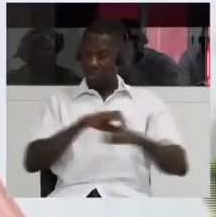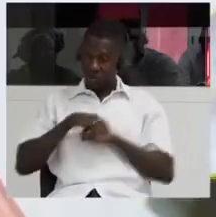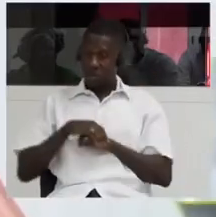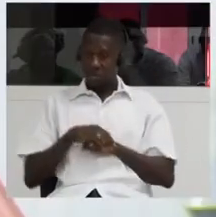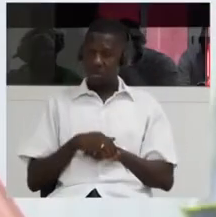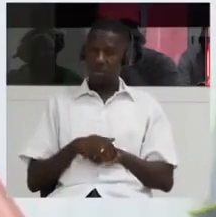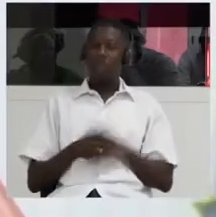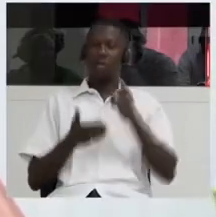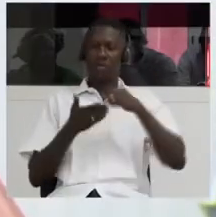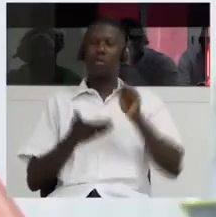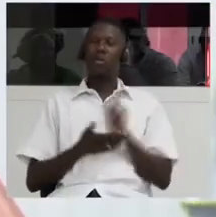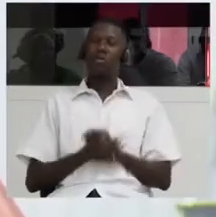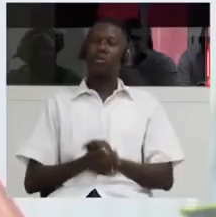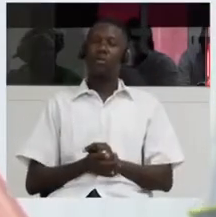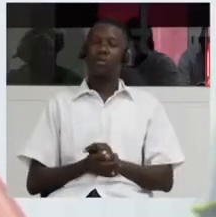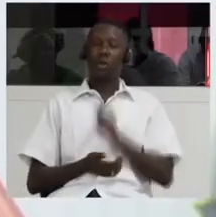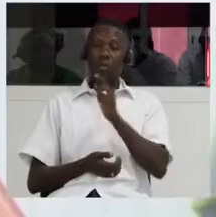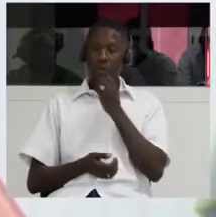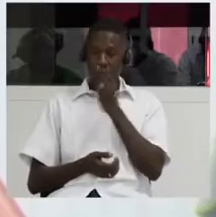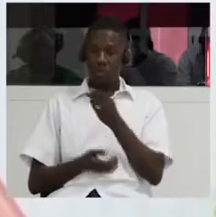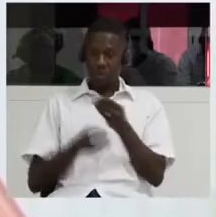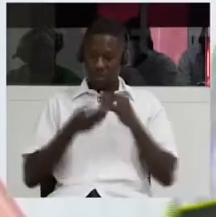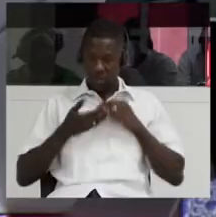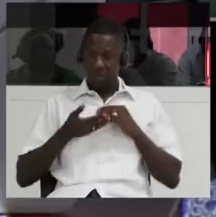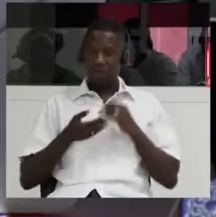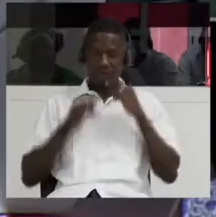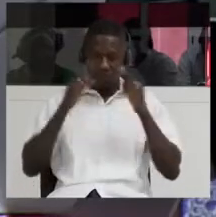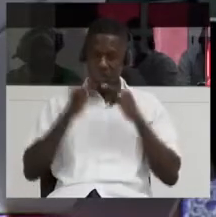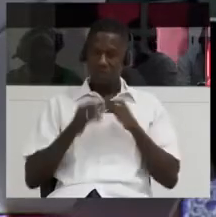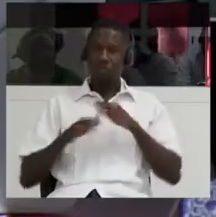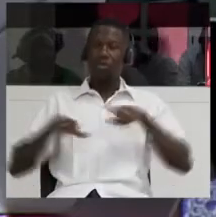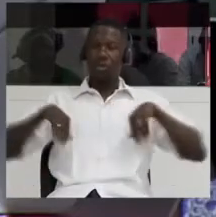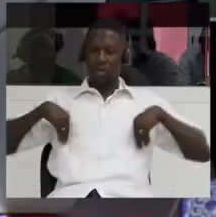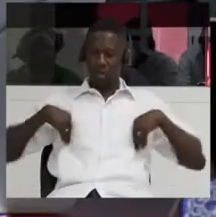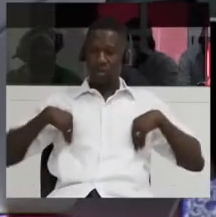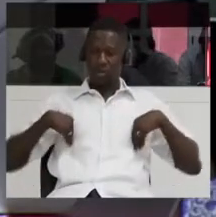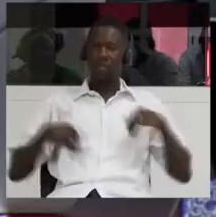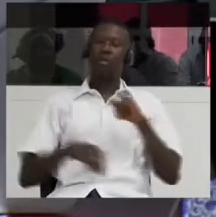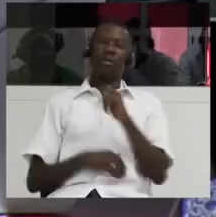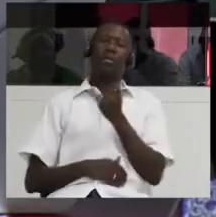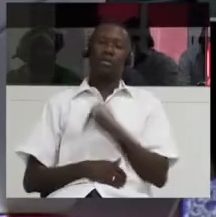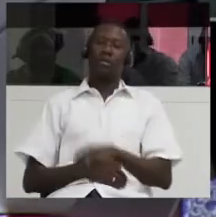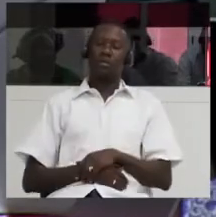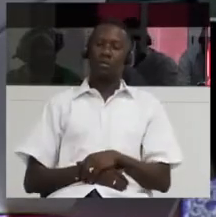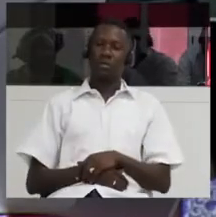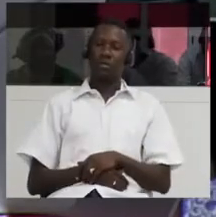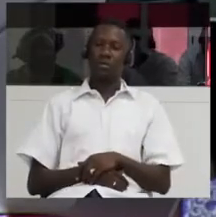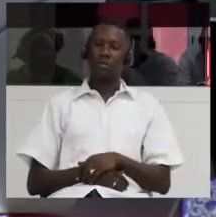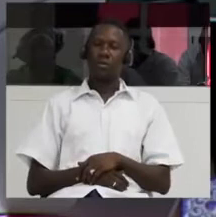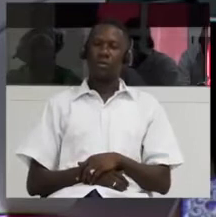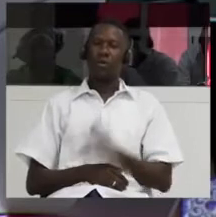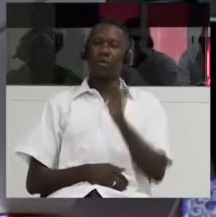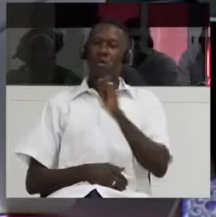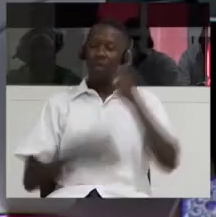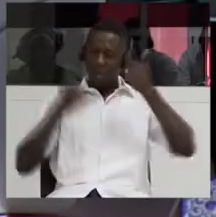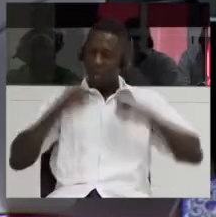But you received information to stand down. That's correct. Okay. So what happened after